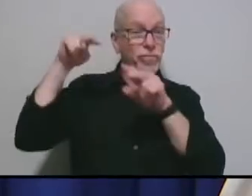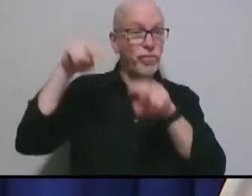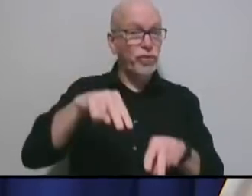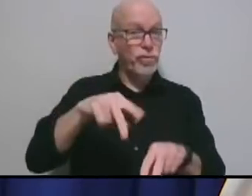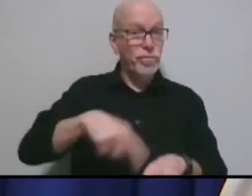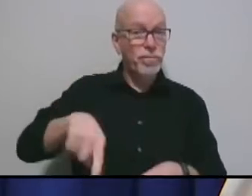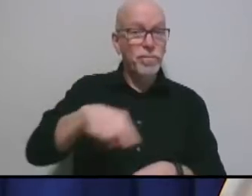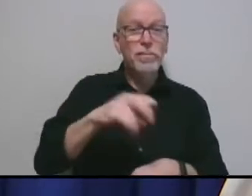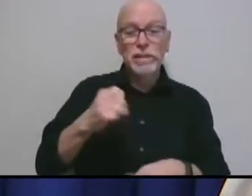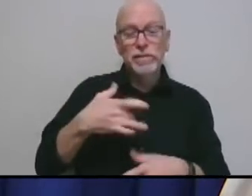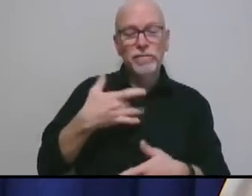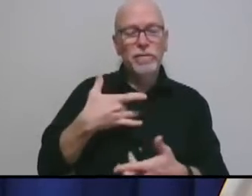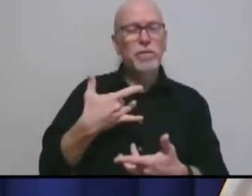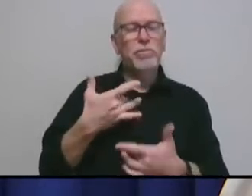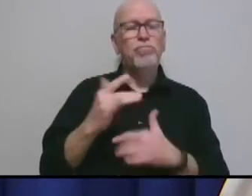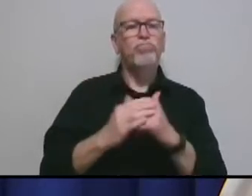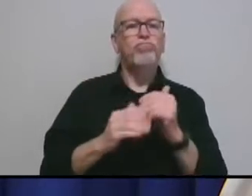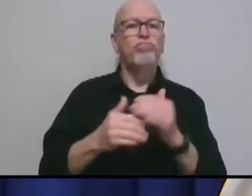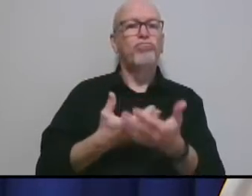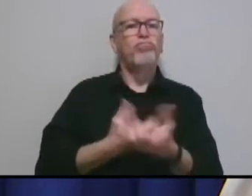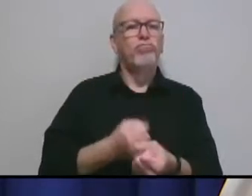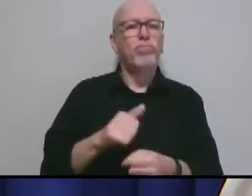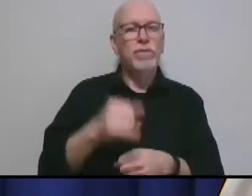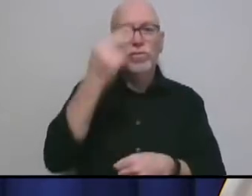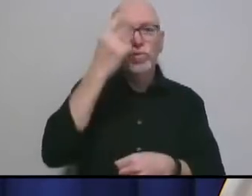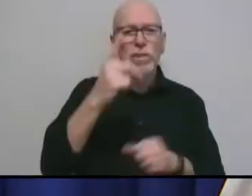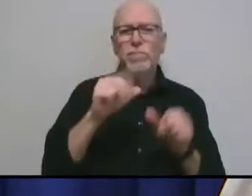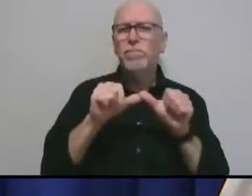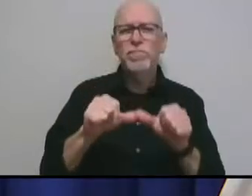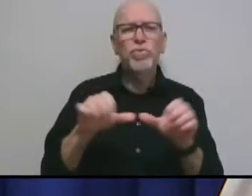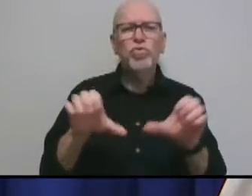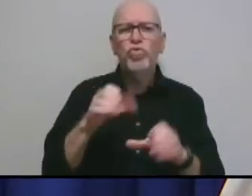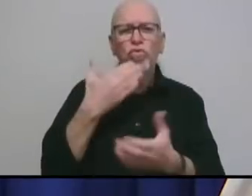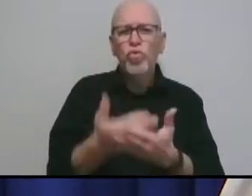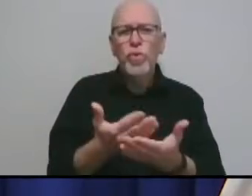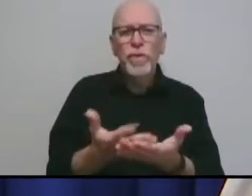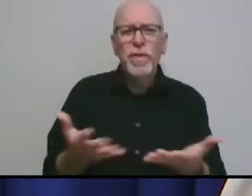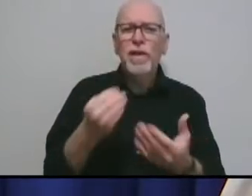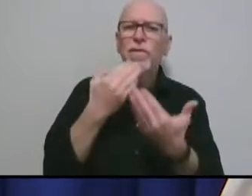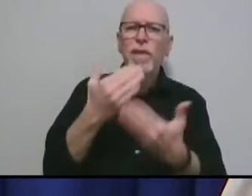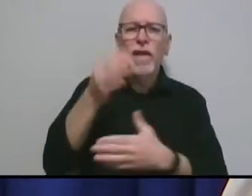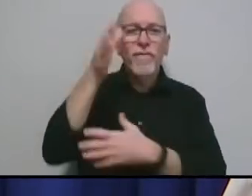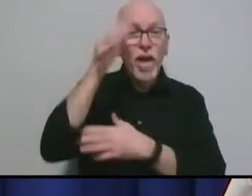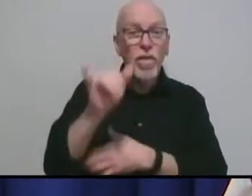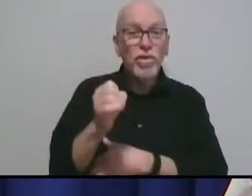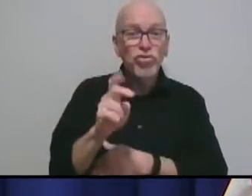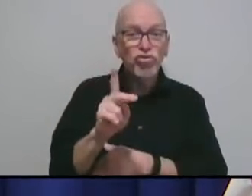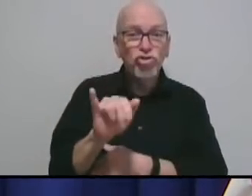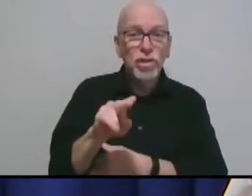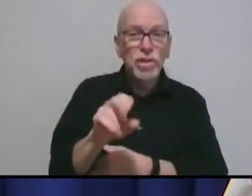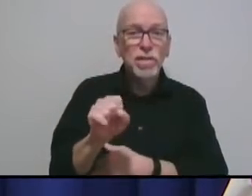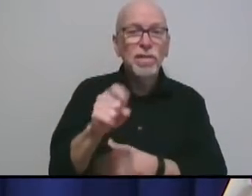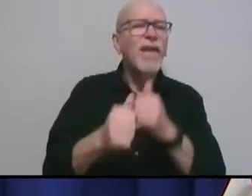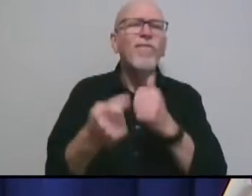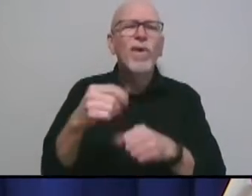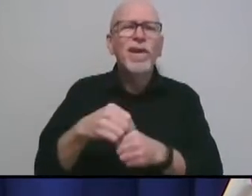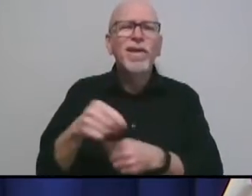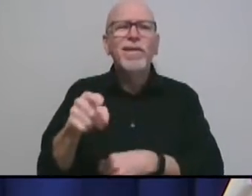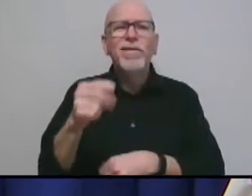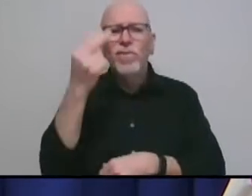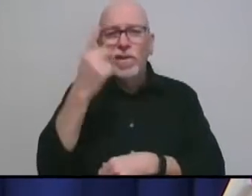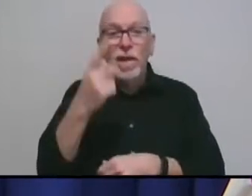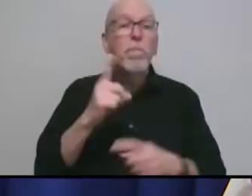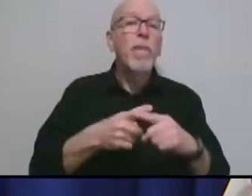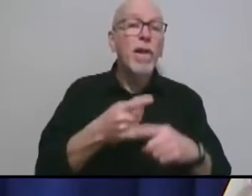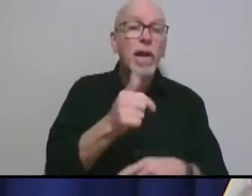comforted by the fact that Notre Dame continues to do good. And thank you to Father Jenkins and everyone at Notre Dame and in Gary and in Sellersburg and